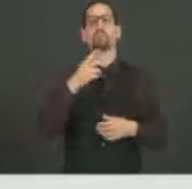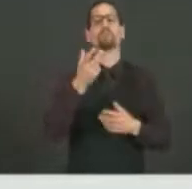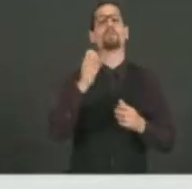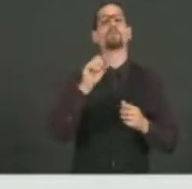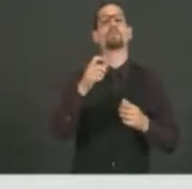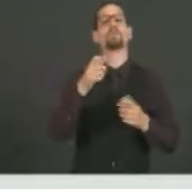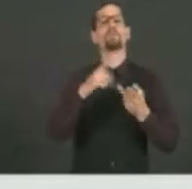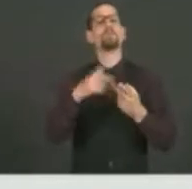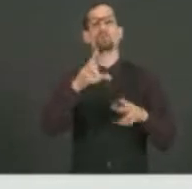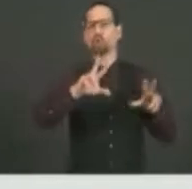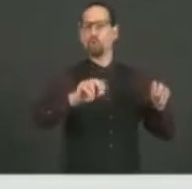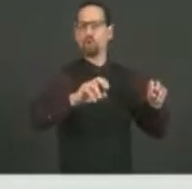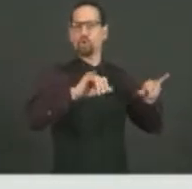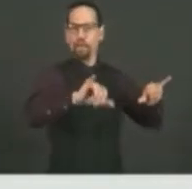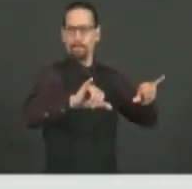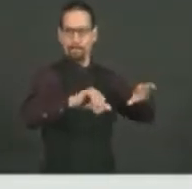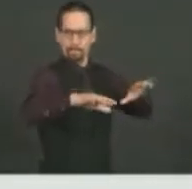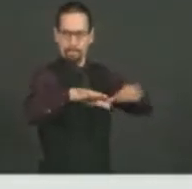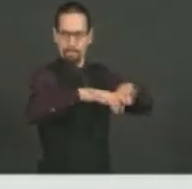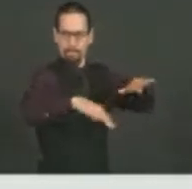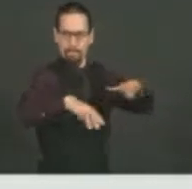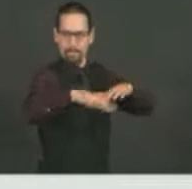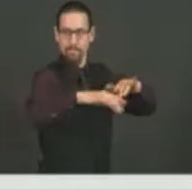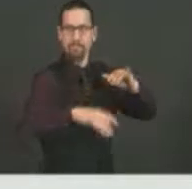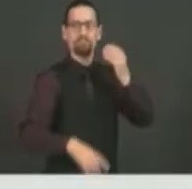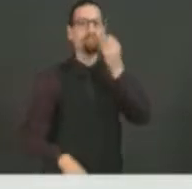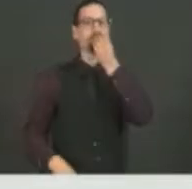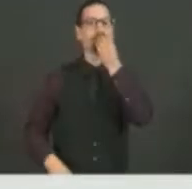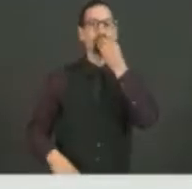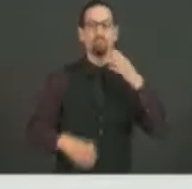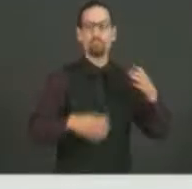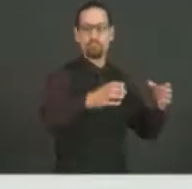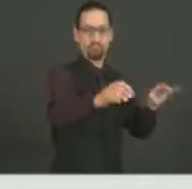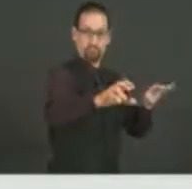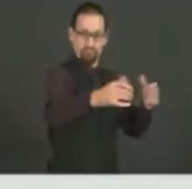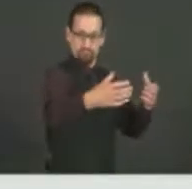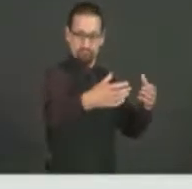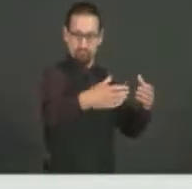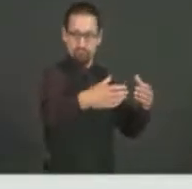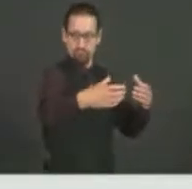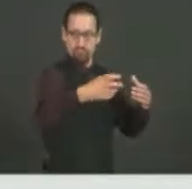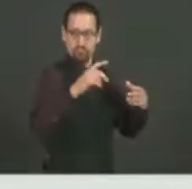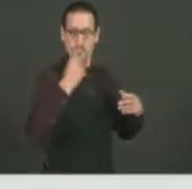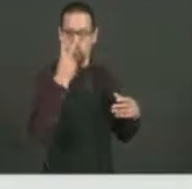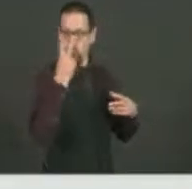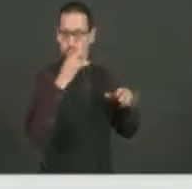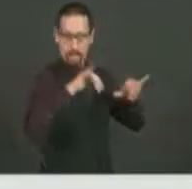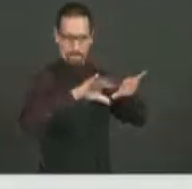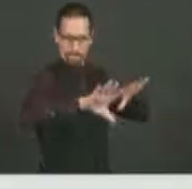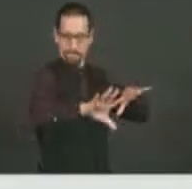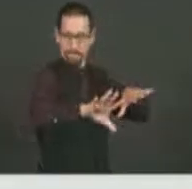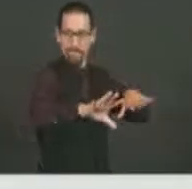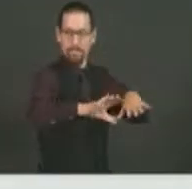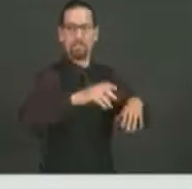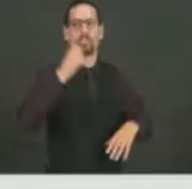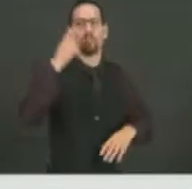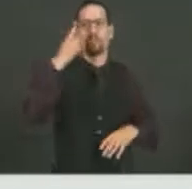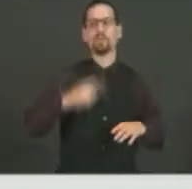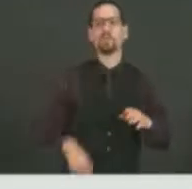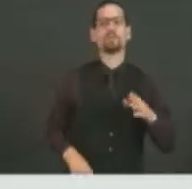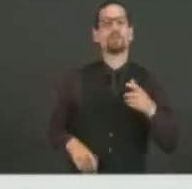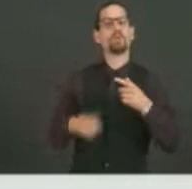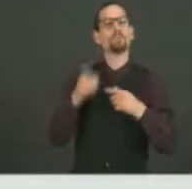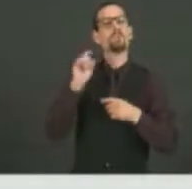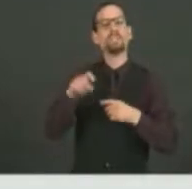same space, cafeteria, whatever, the 2 groups have to be 14 feet away from